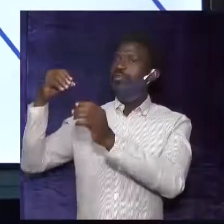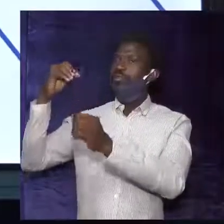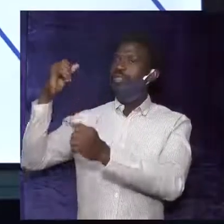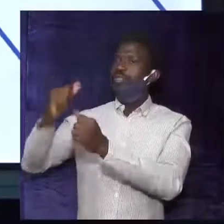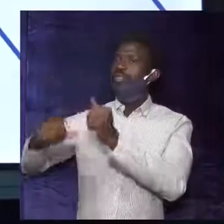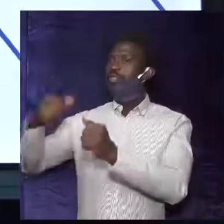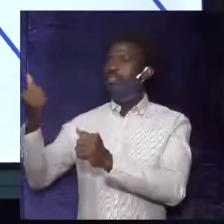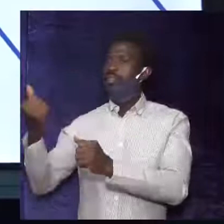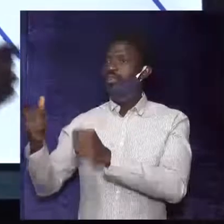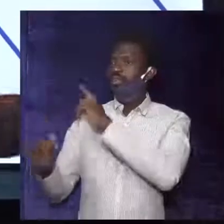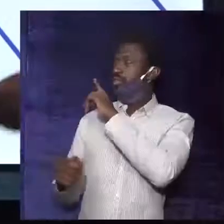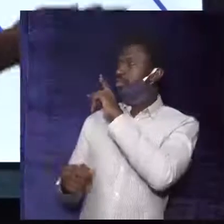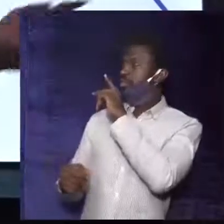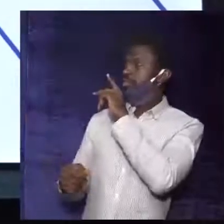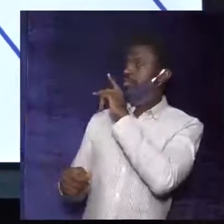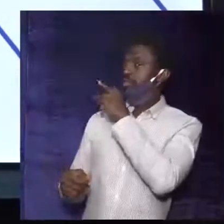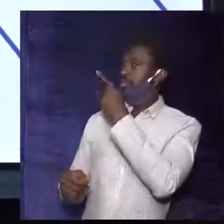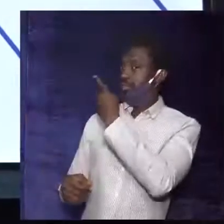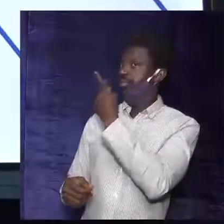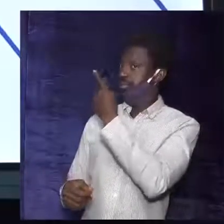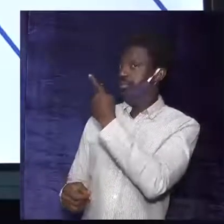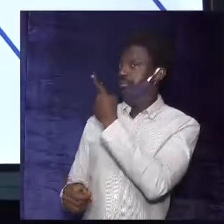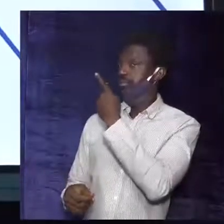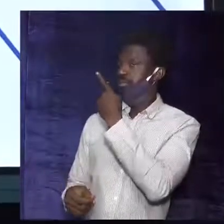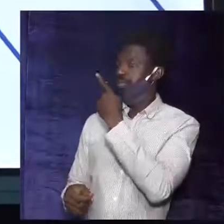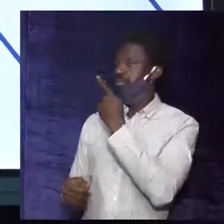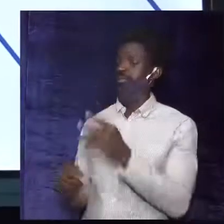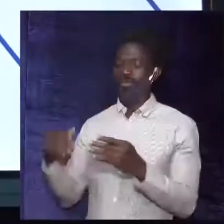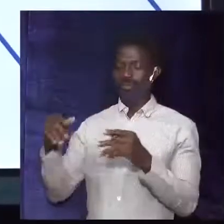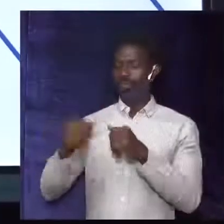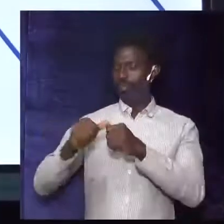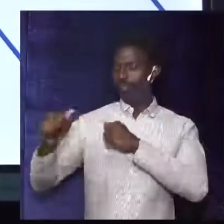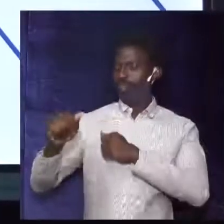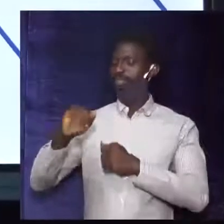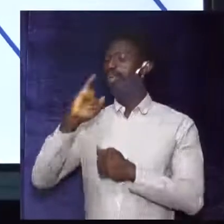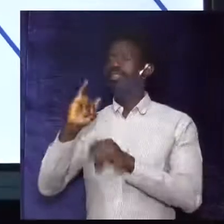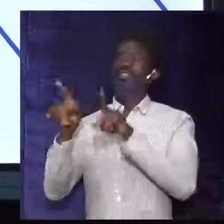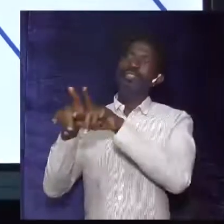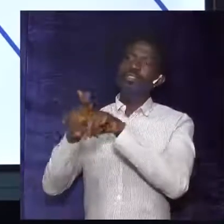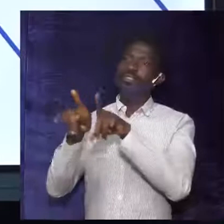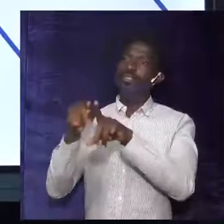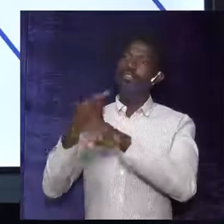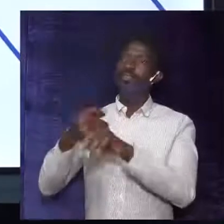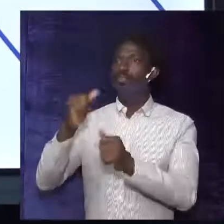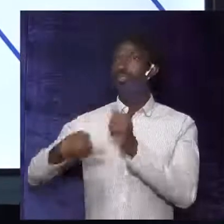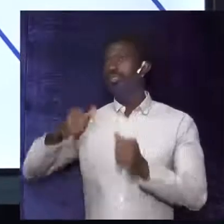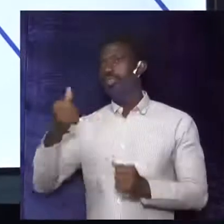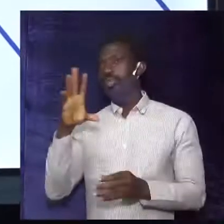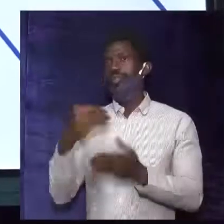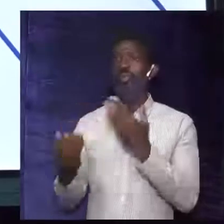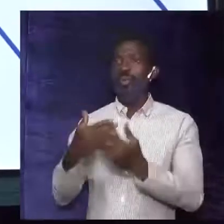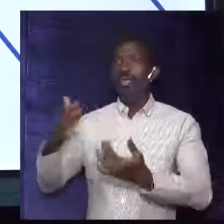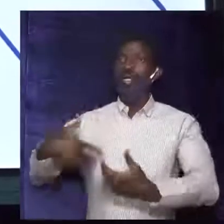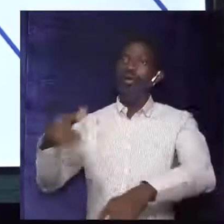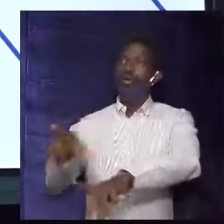here to here, if you move down the lines, the distance will still be the same. They're always the same, at the same distance from each other, no matter how